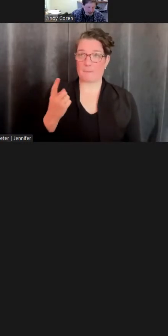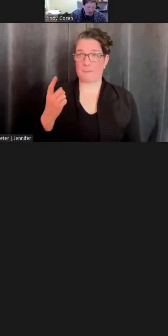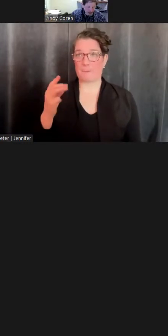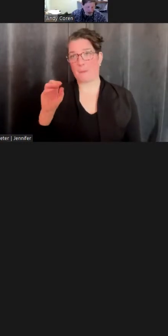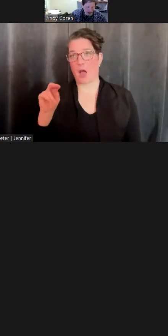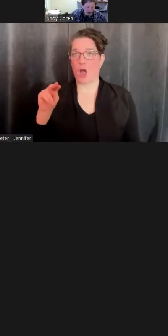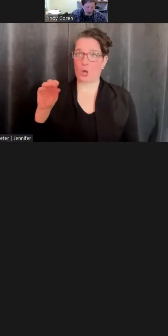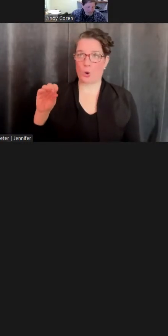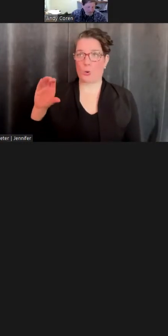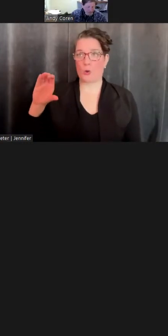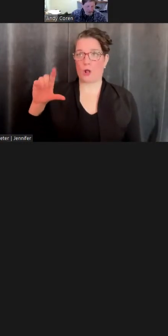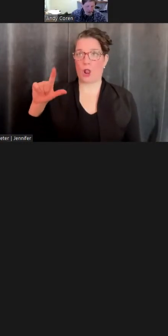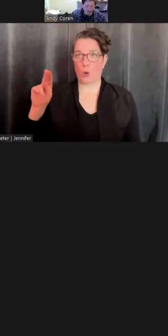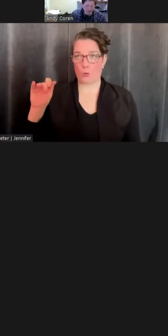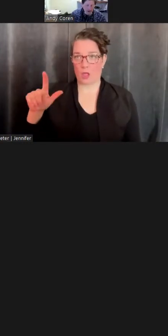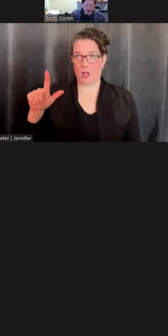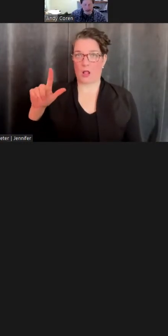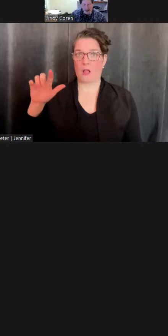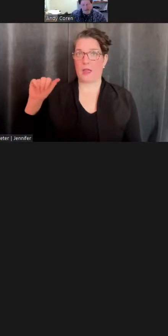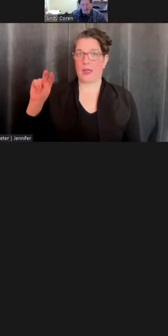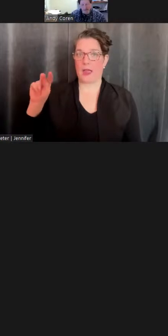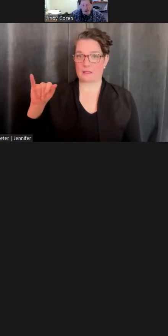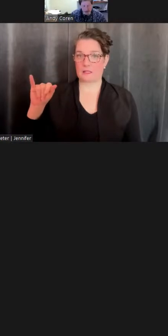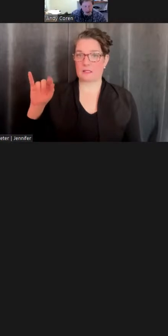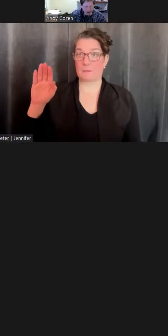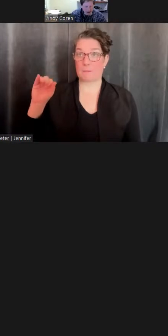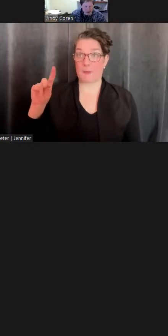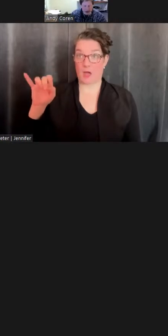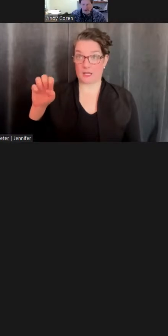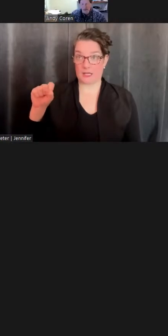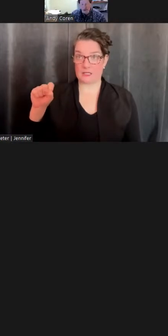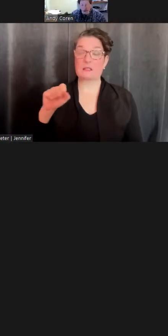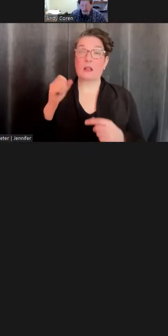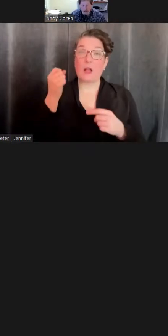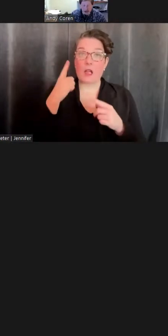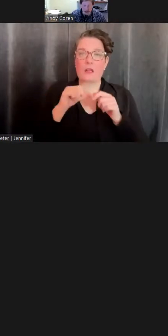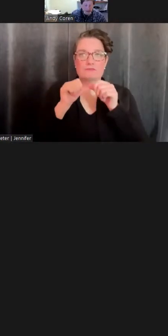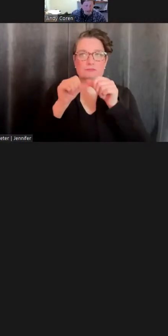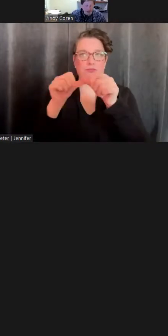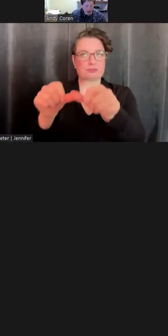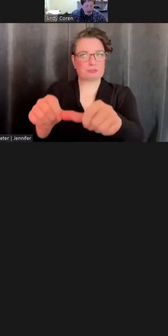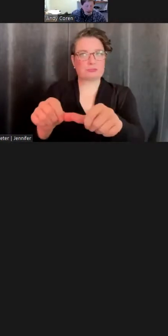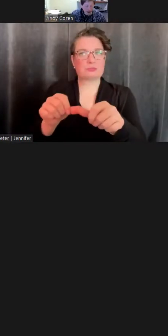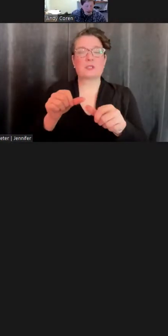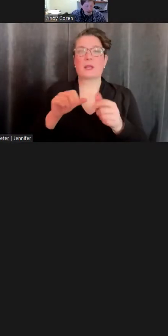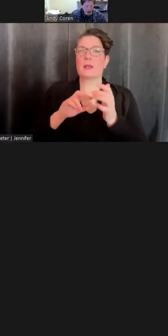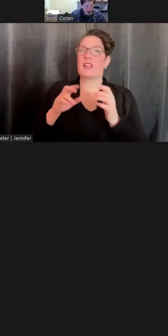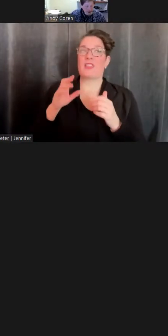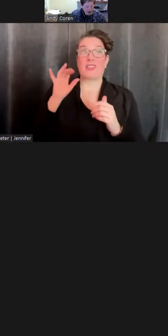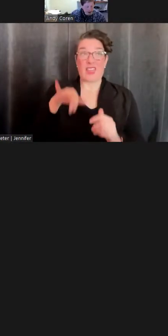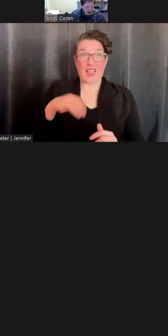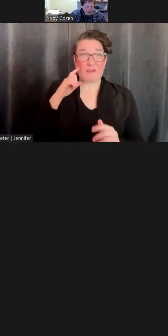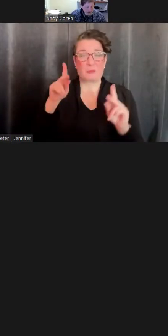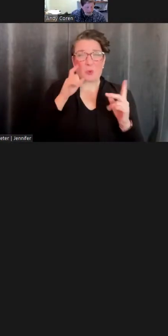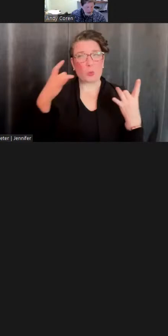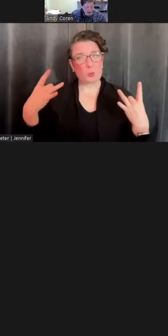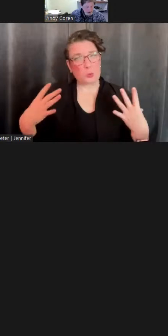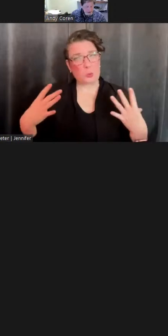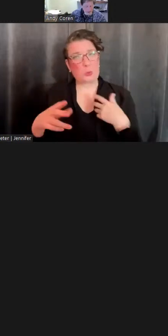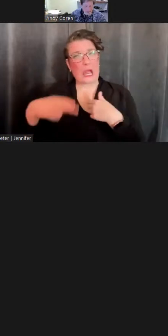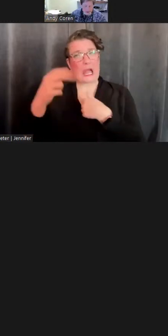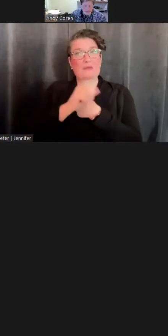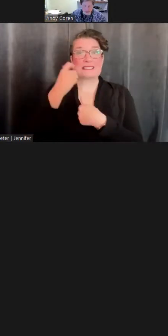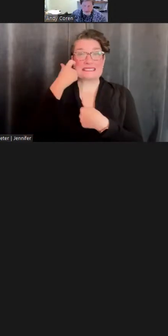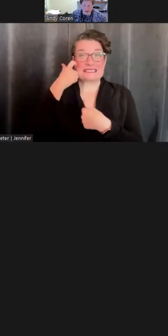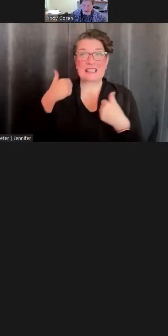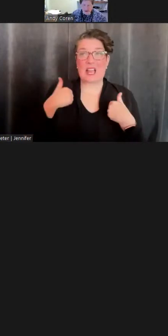lasting. So for those people at the very highest risk who've recently had a transplant or are on certain kind of medications